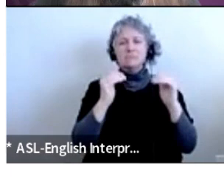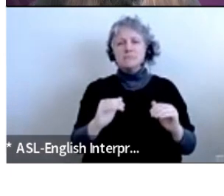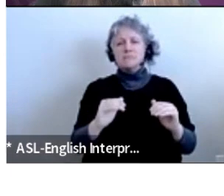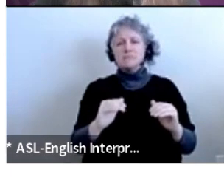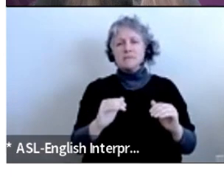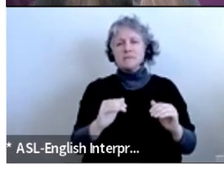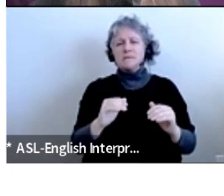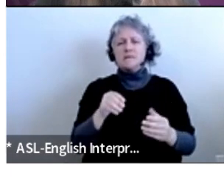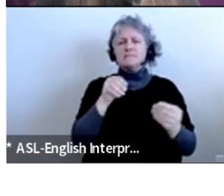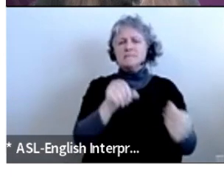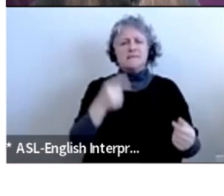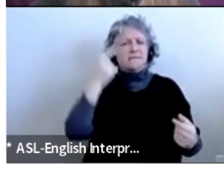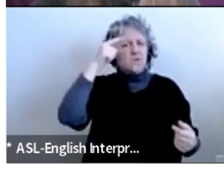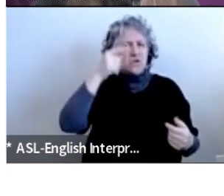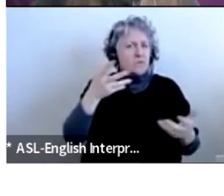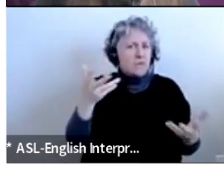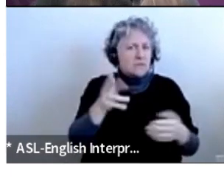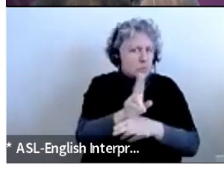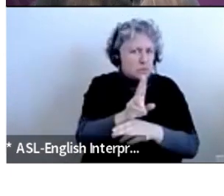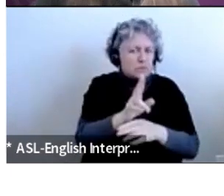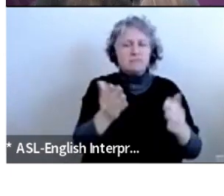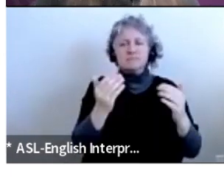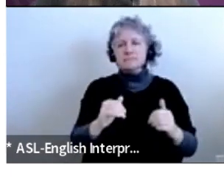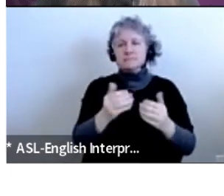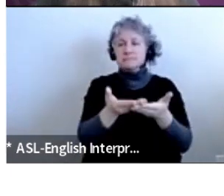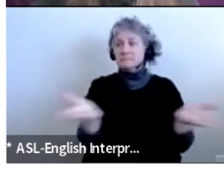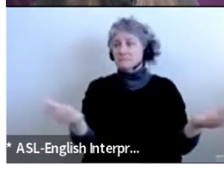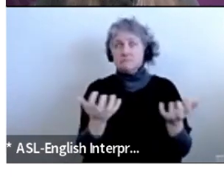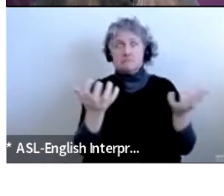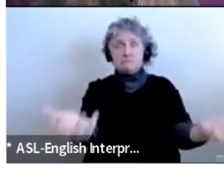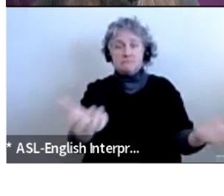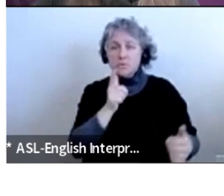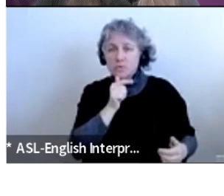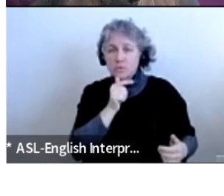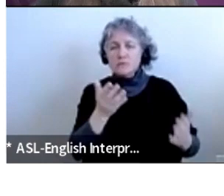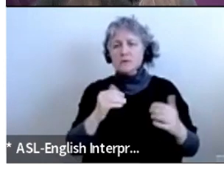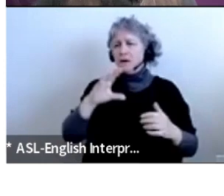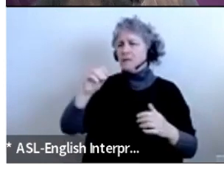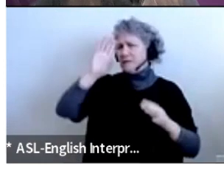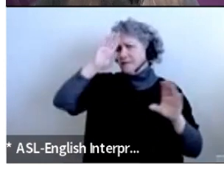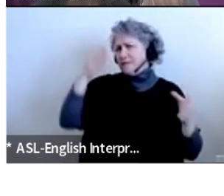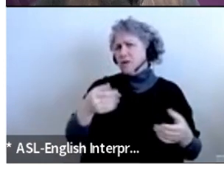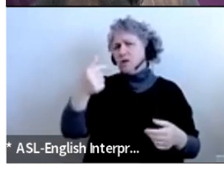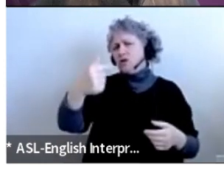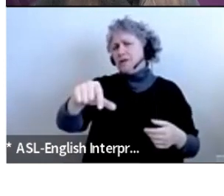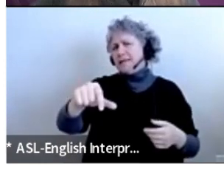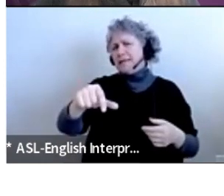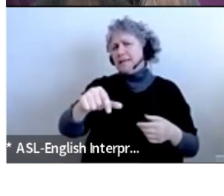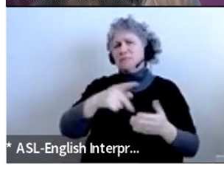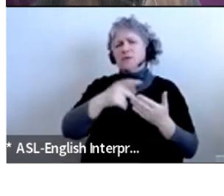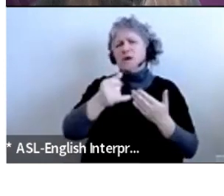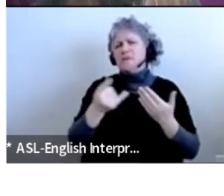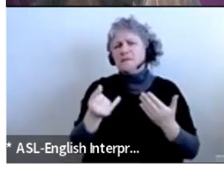seed funding. So what are you using it for? Your target market, your company's focus on green initiatives. So those green recovery questions we talked